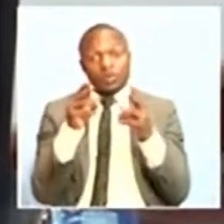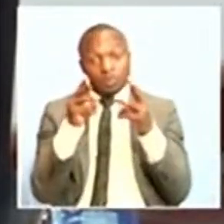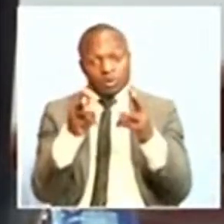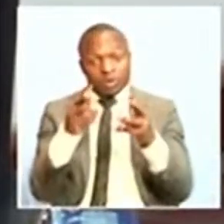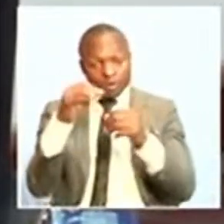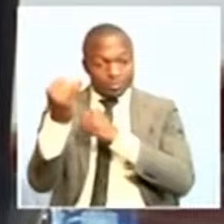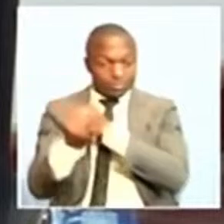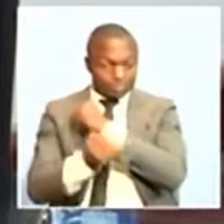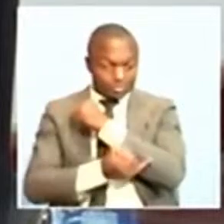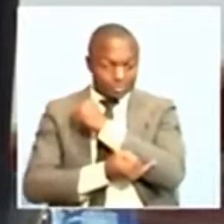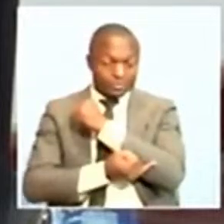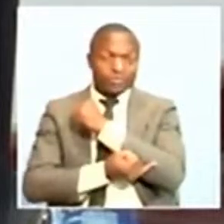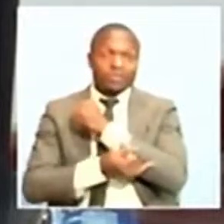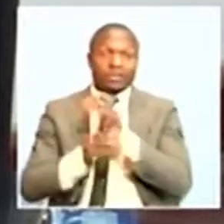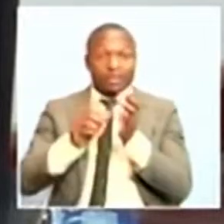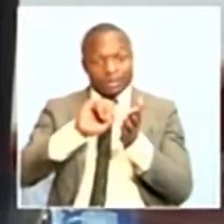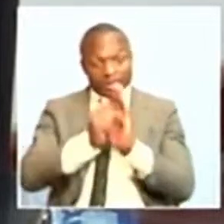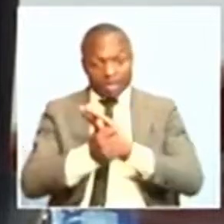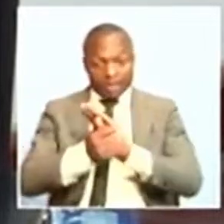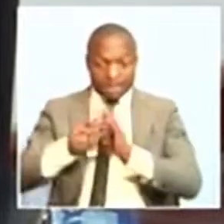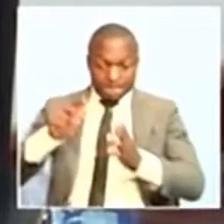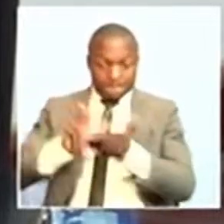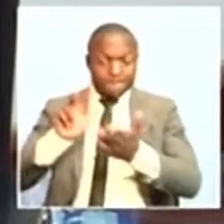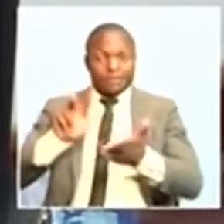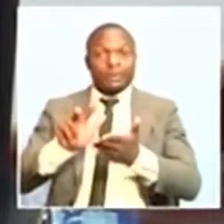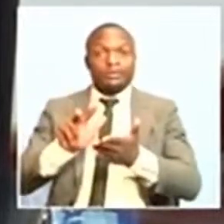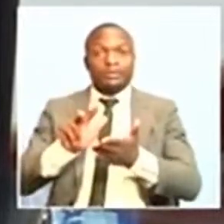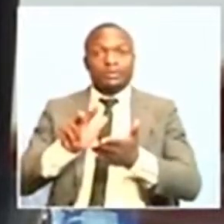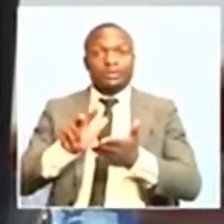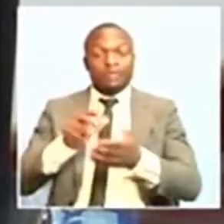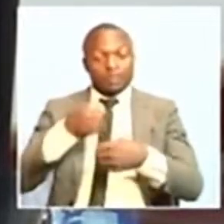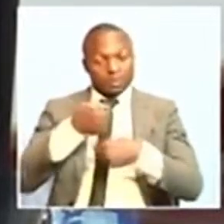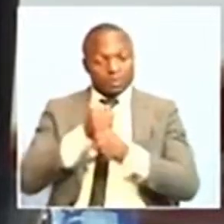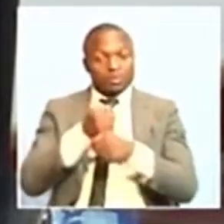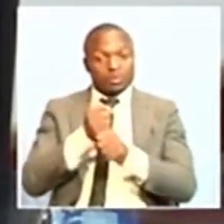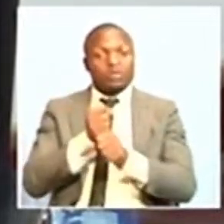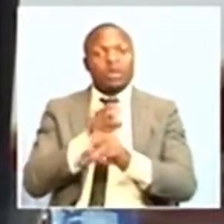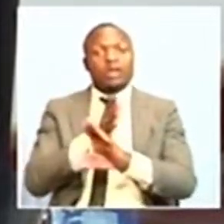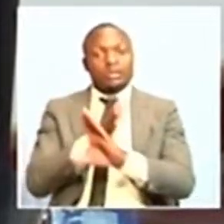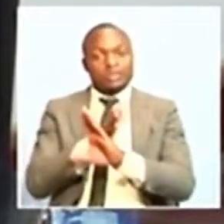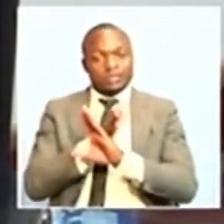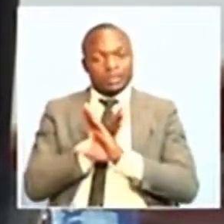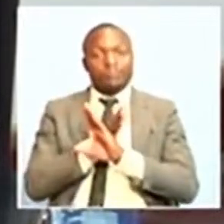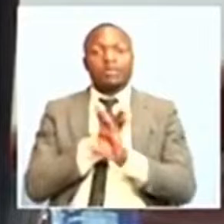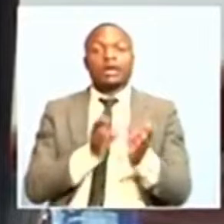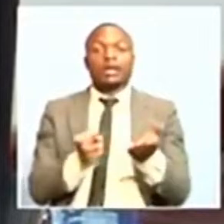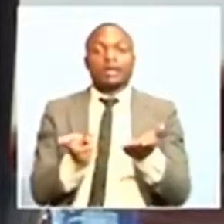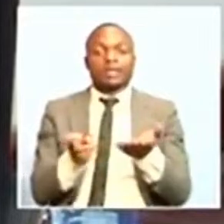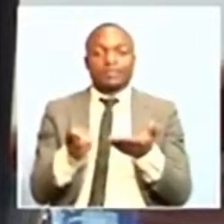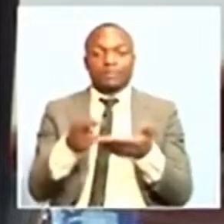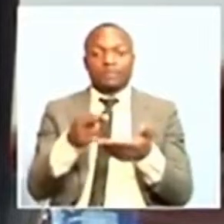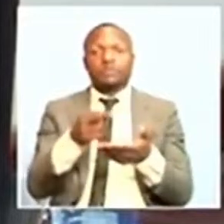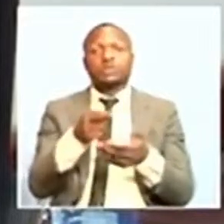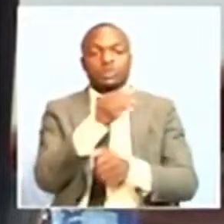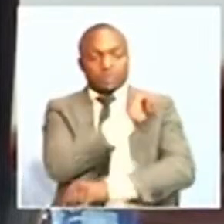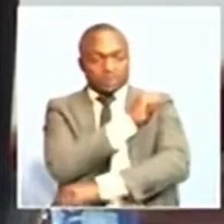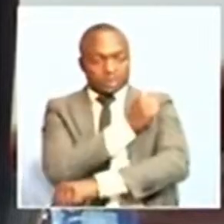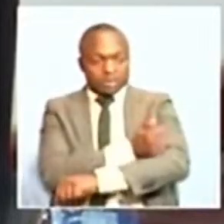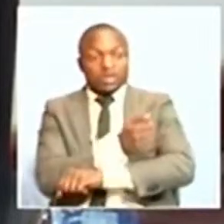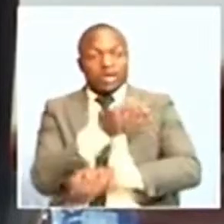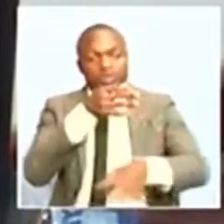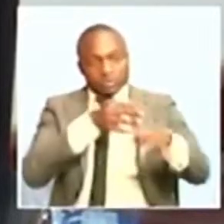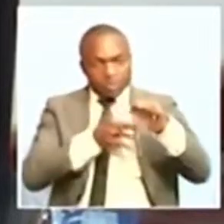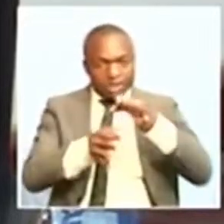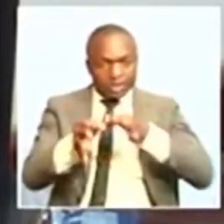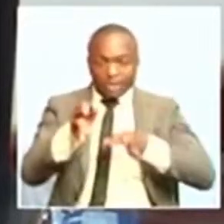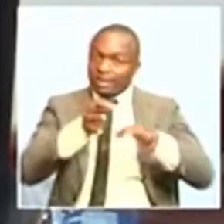introduction, the Act was enacted to, among others, establish the Zambia Revenue Authority, to define the functions